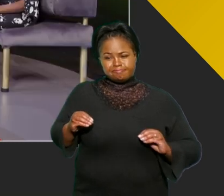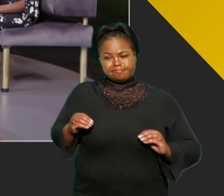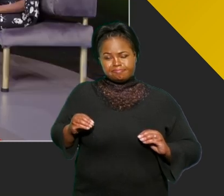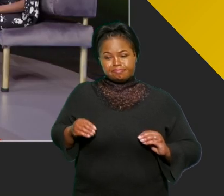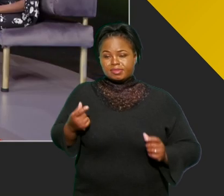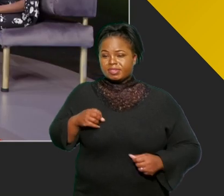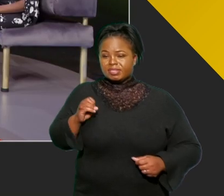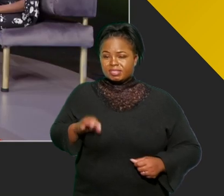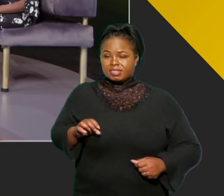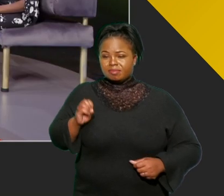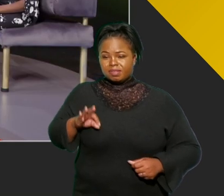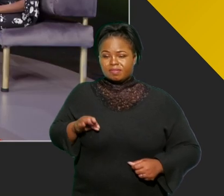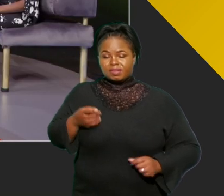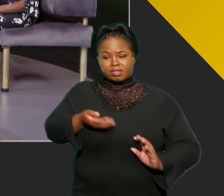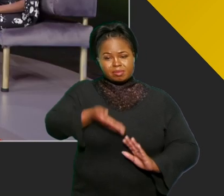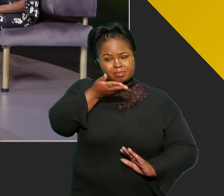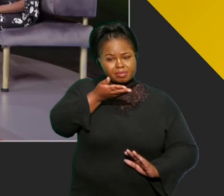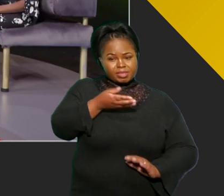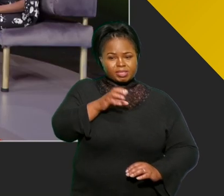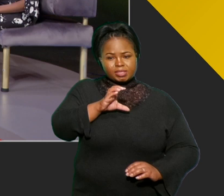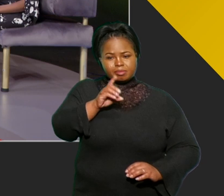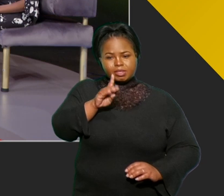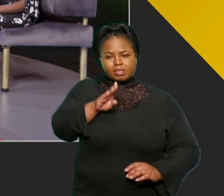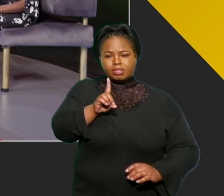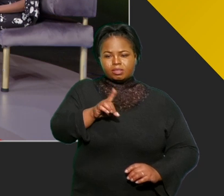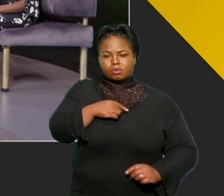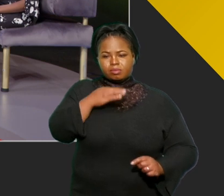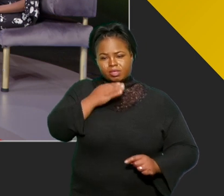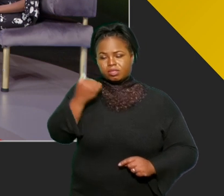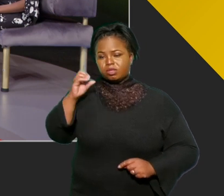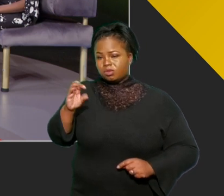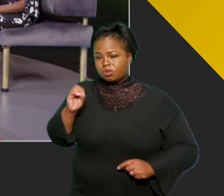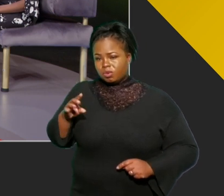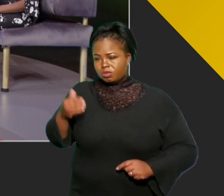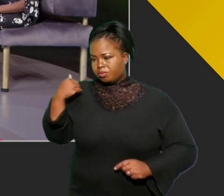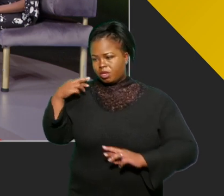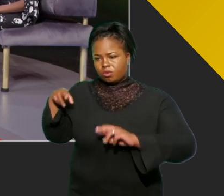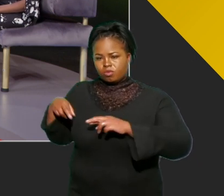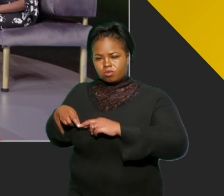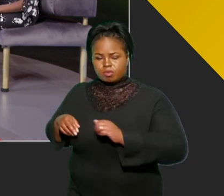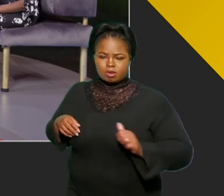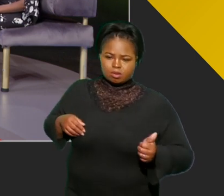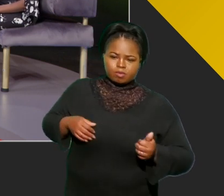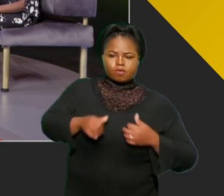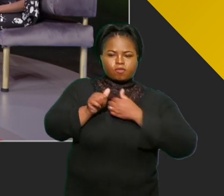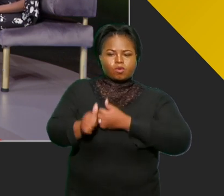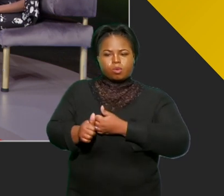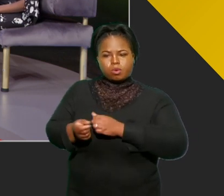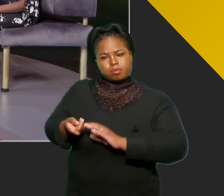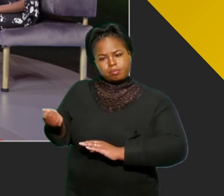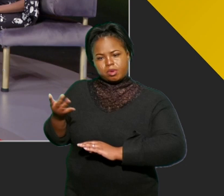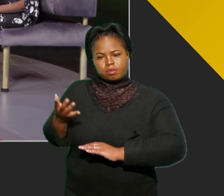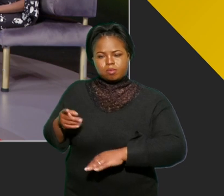But if the prices of CBD are increasing, it means you would have a stand about back room versus Soweto now, but they're following that trend. So a back room is becoming